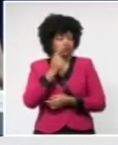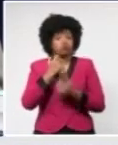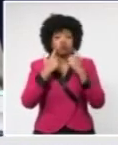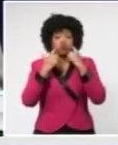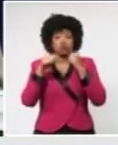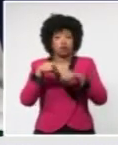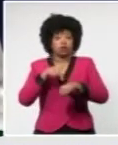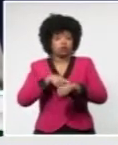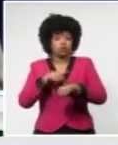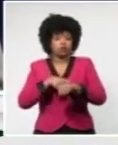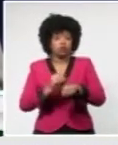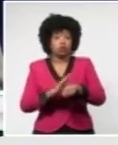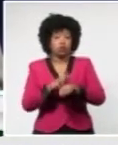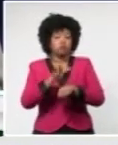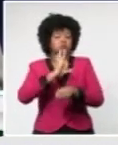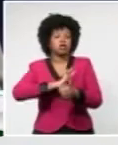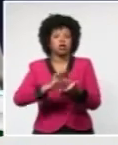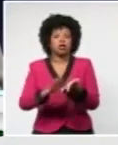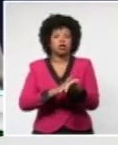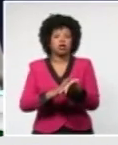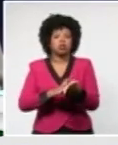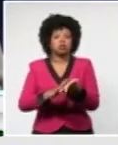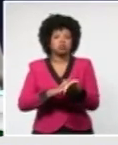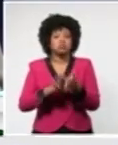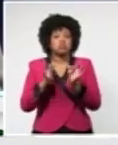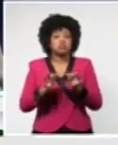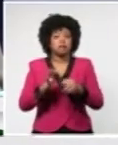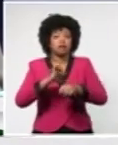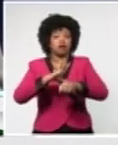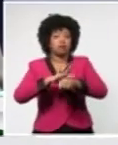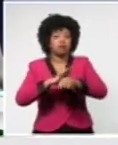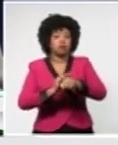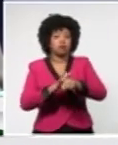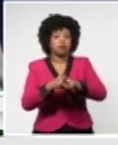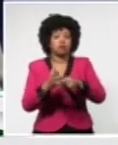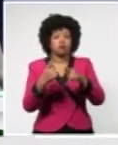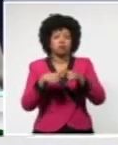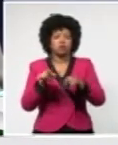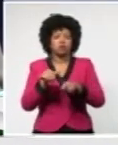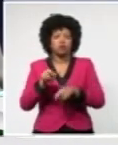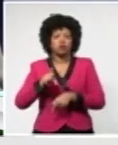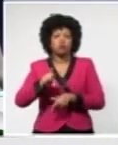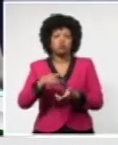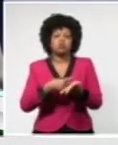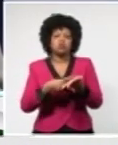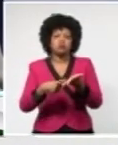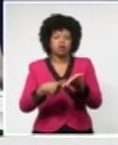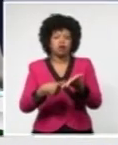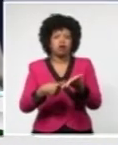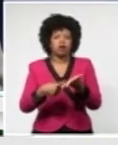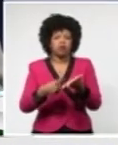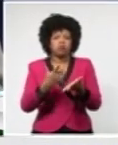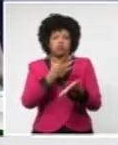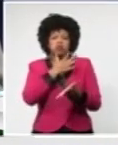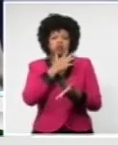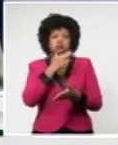the disease. In the last week, we have seen this more often. In the cumulative, we have